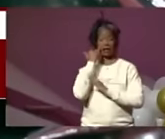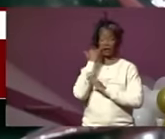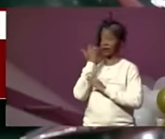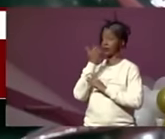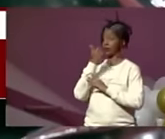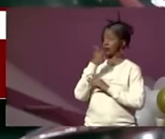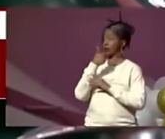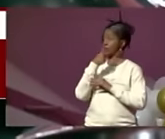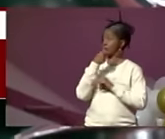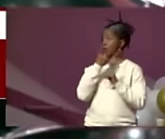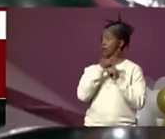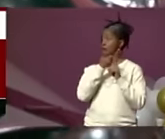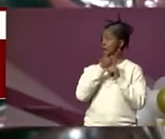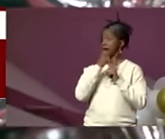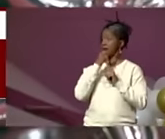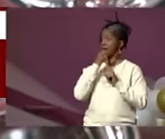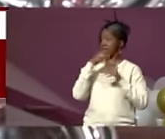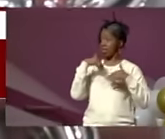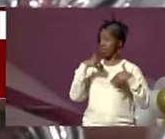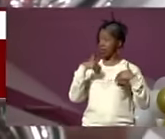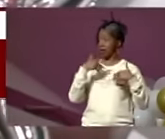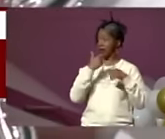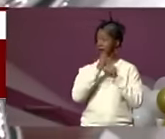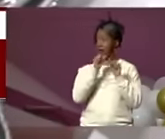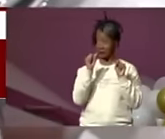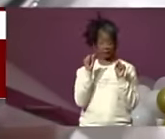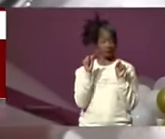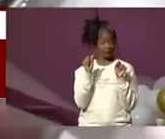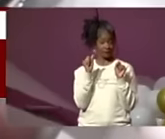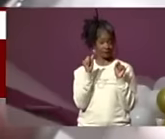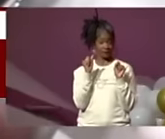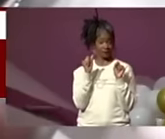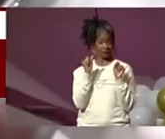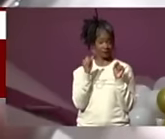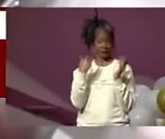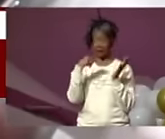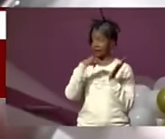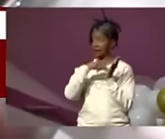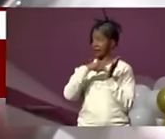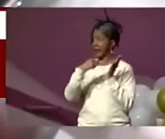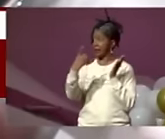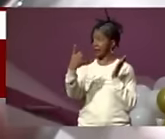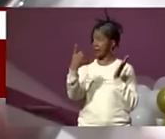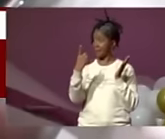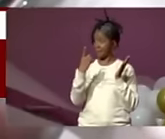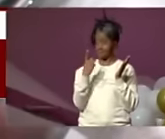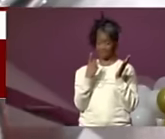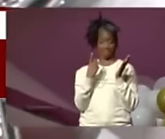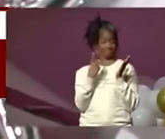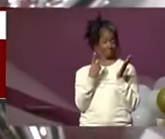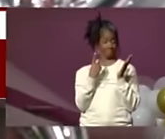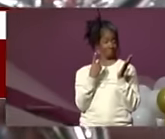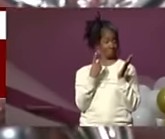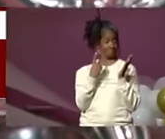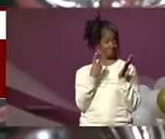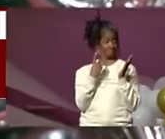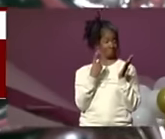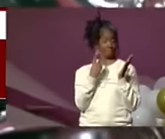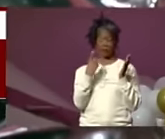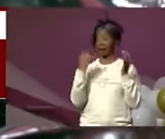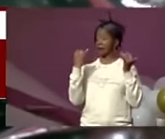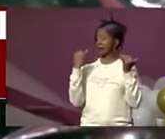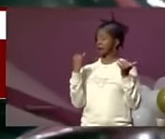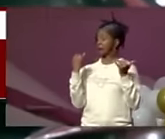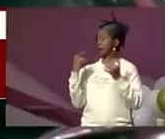that connection. Won't you come right now? Stand up, step out, come on down. Give your life to Jesus Christ. Preacher, well, this is